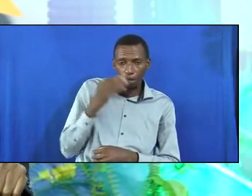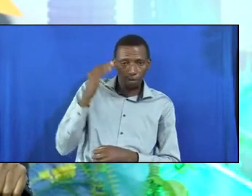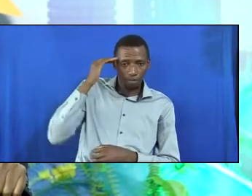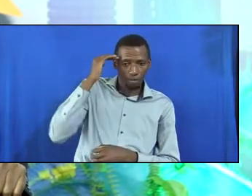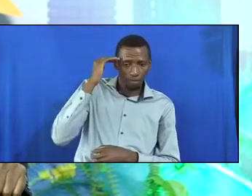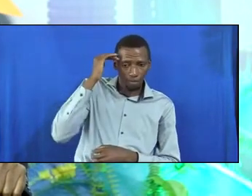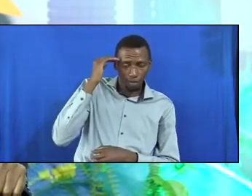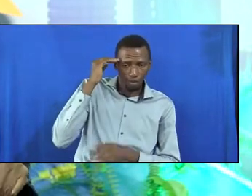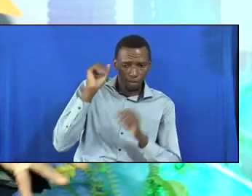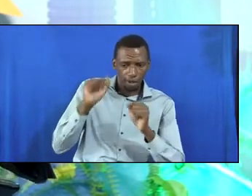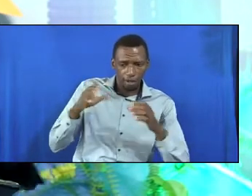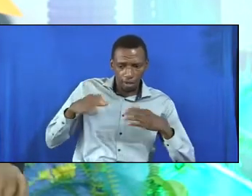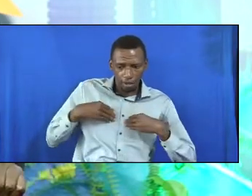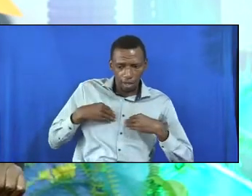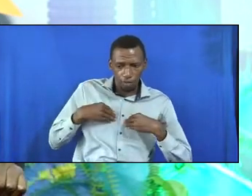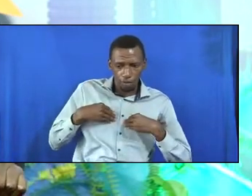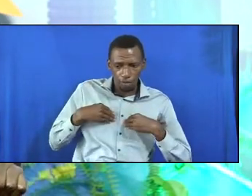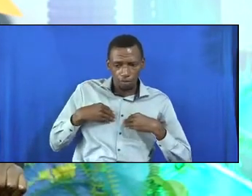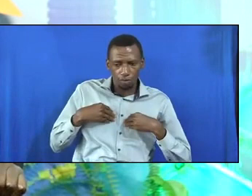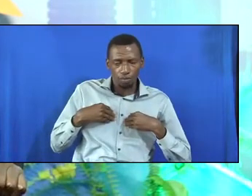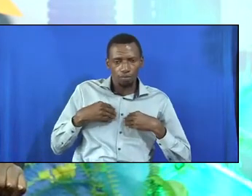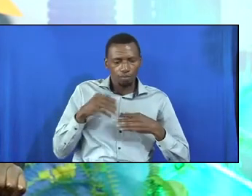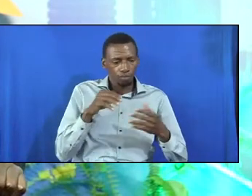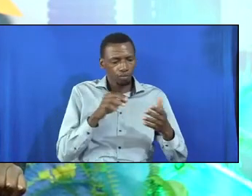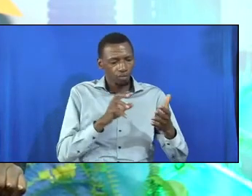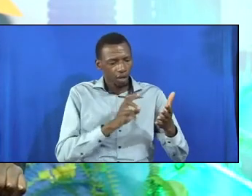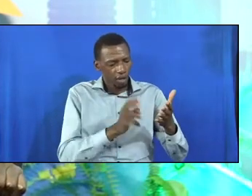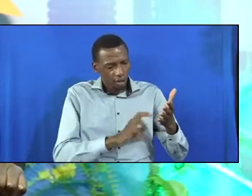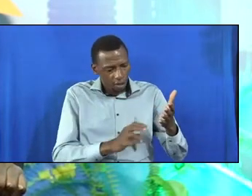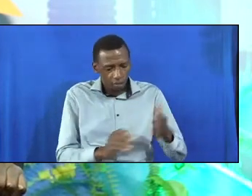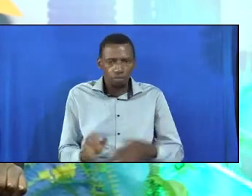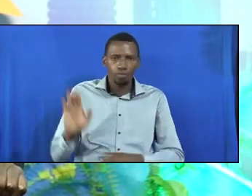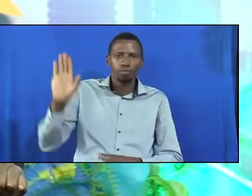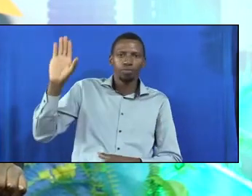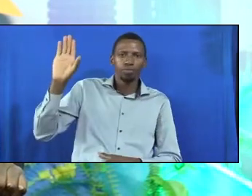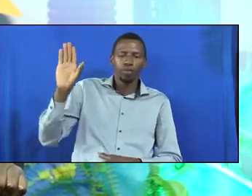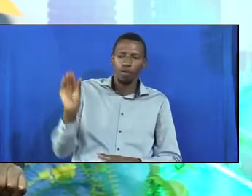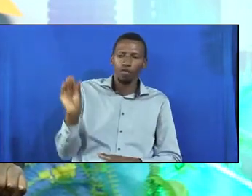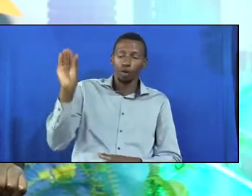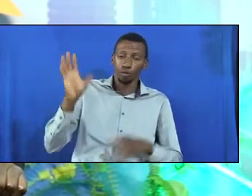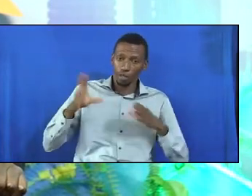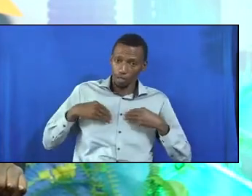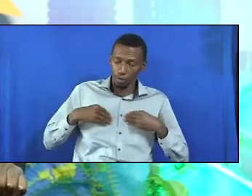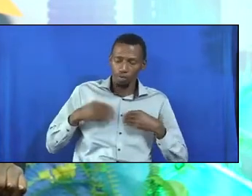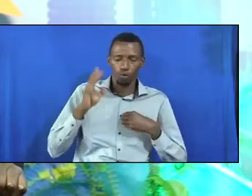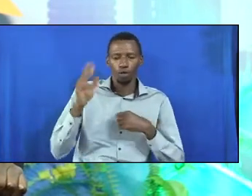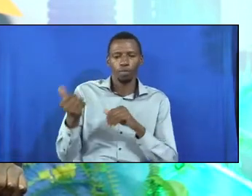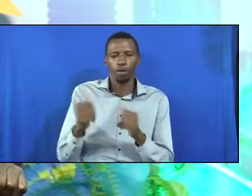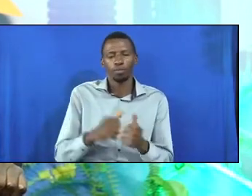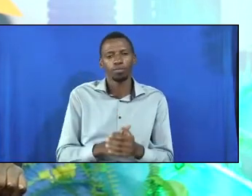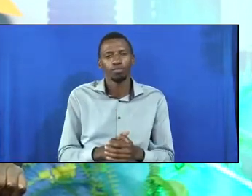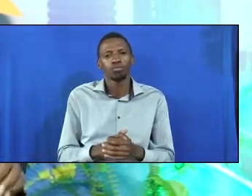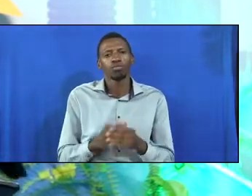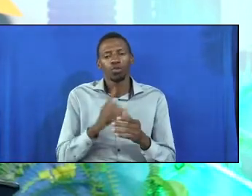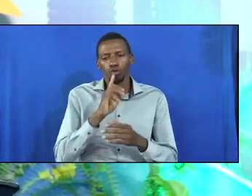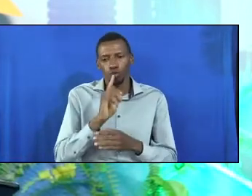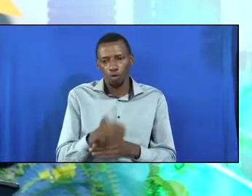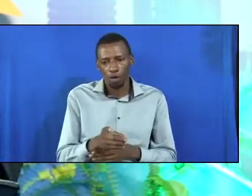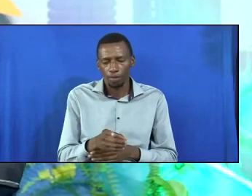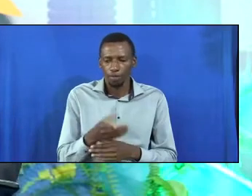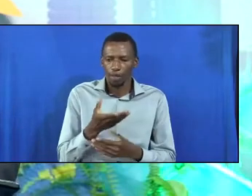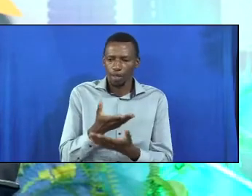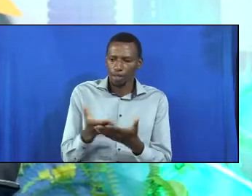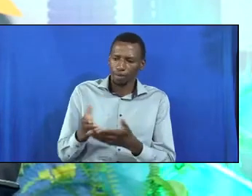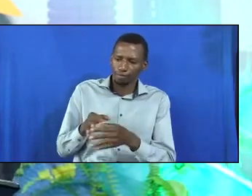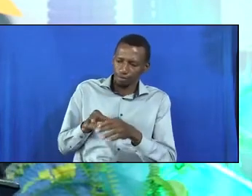take the vows, then we can baptize him." And sure enough, they took him through the vows. They